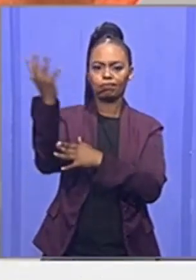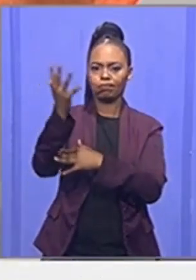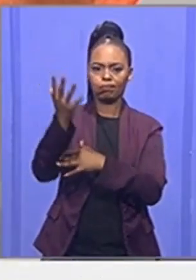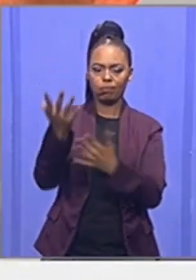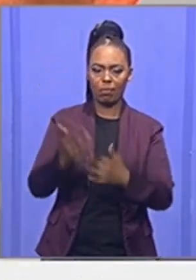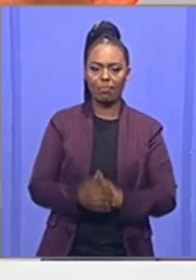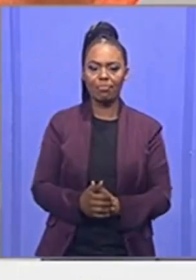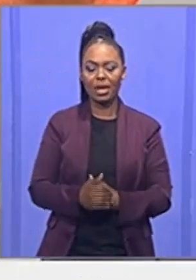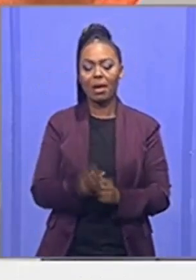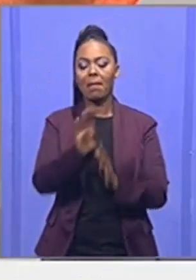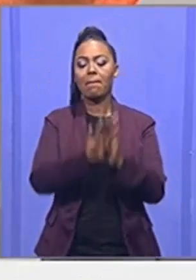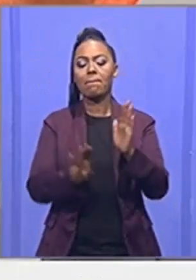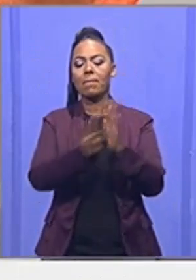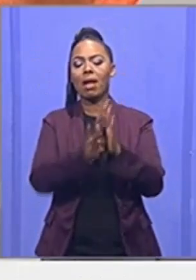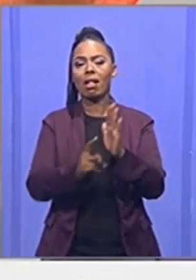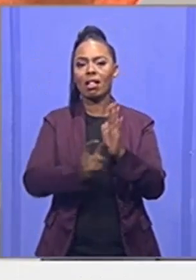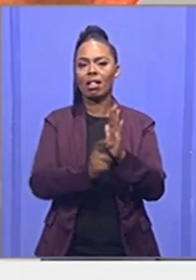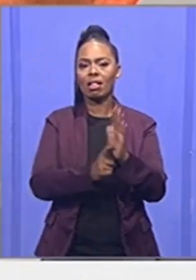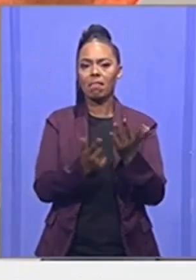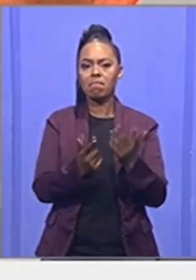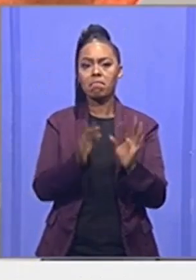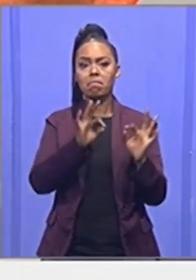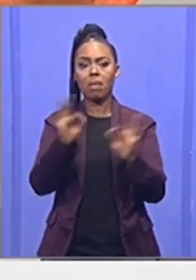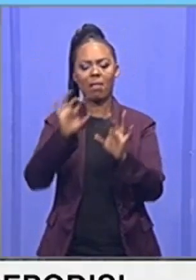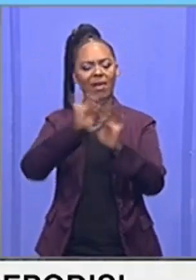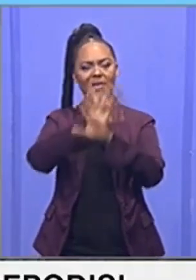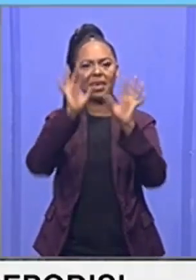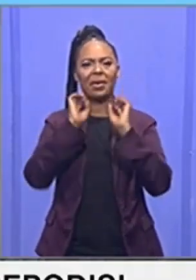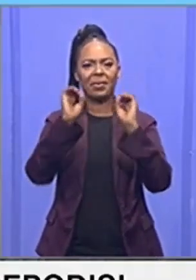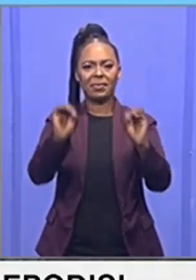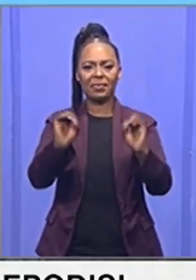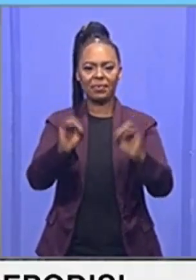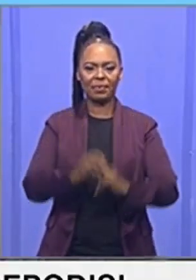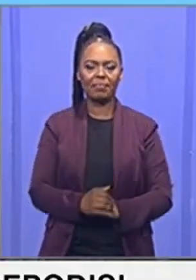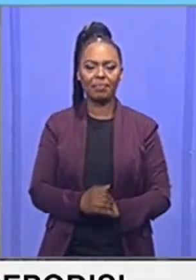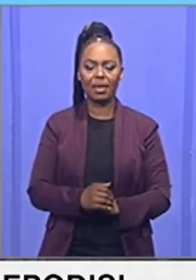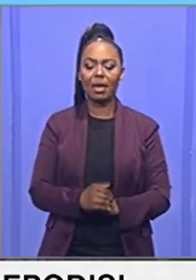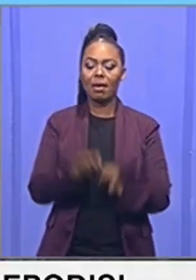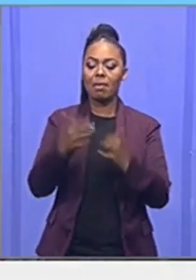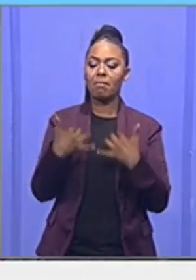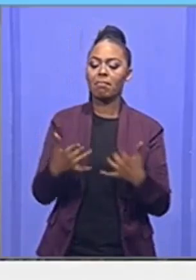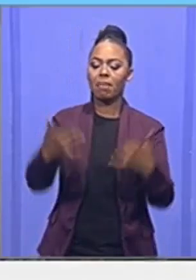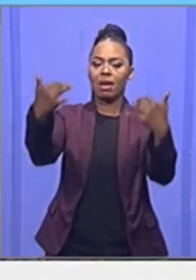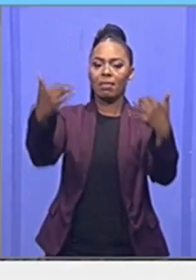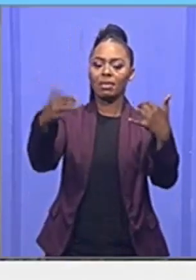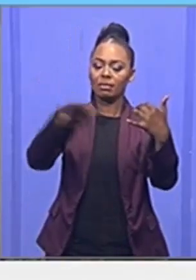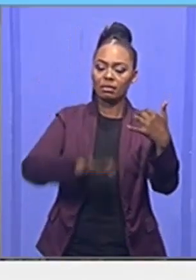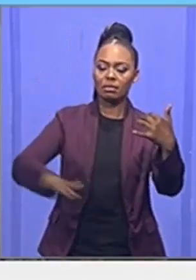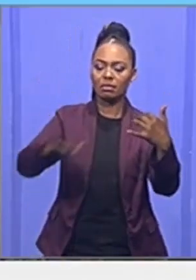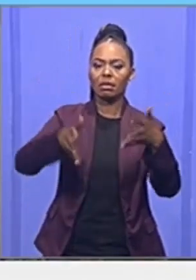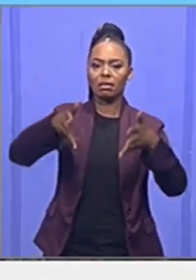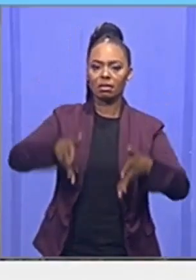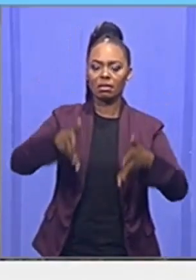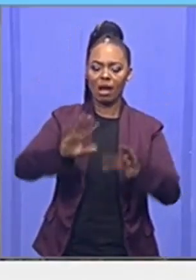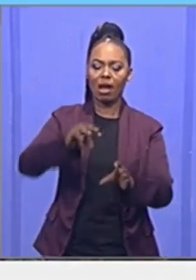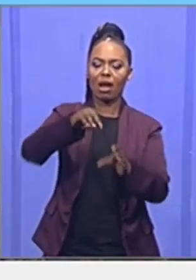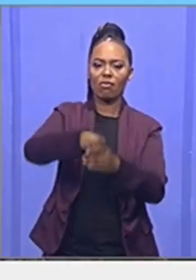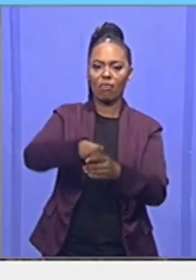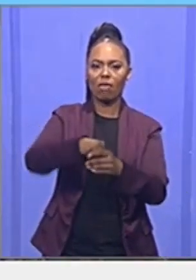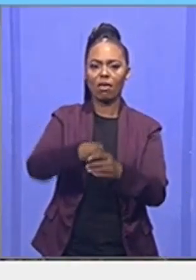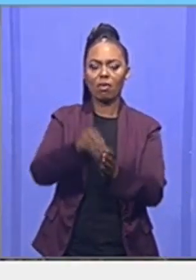not desirable in its current form. The removal of parliamentary involvement already rendered the bill, the